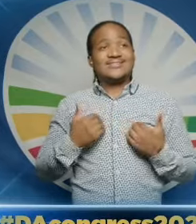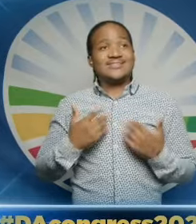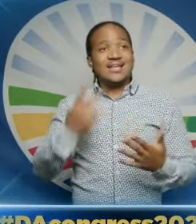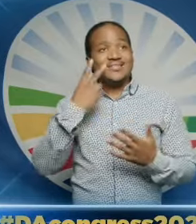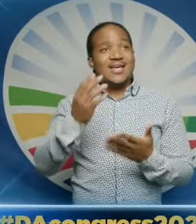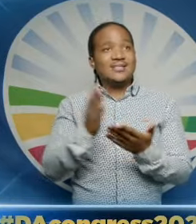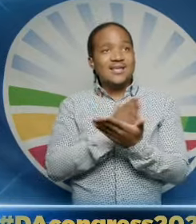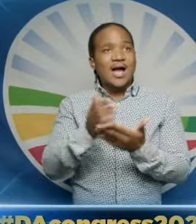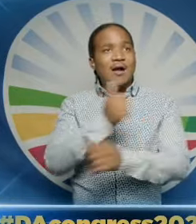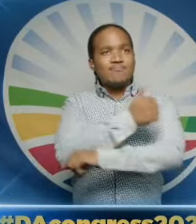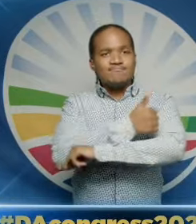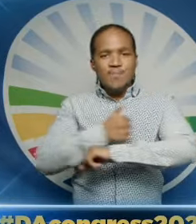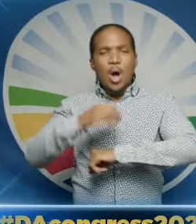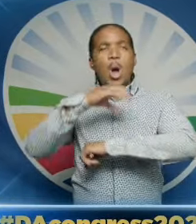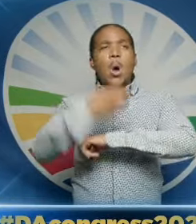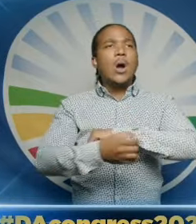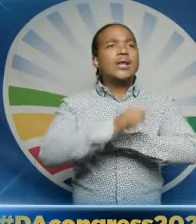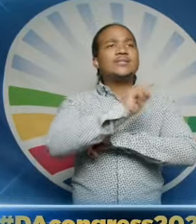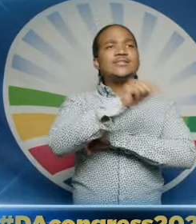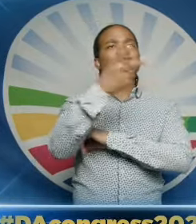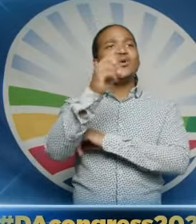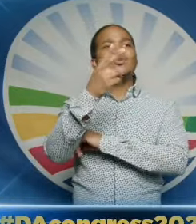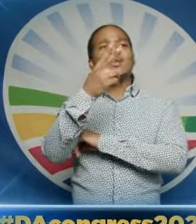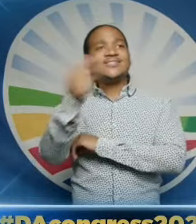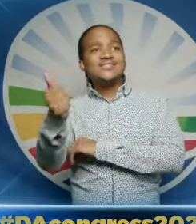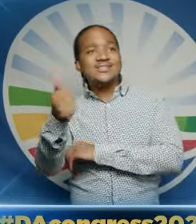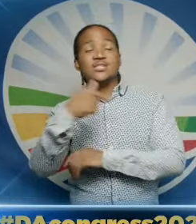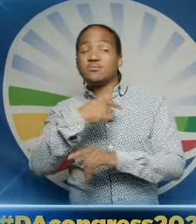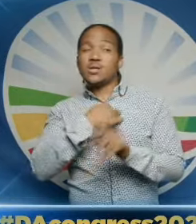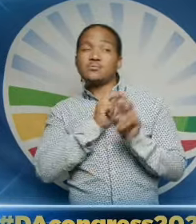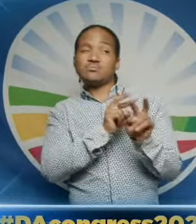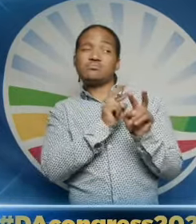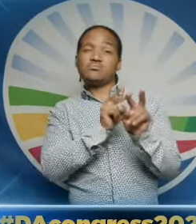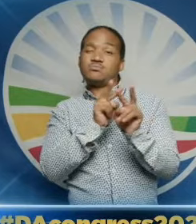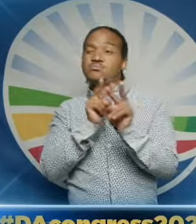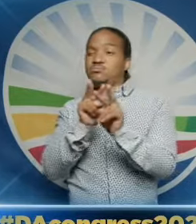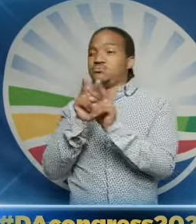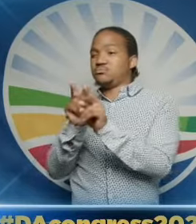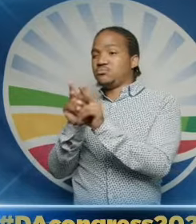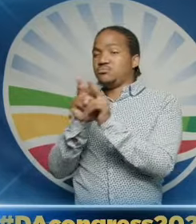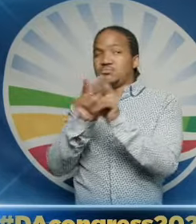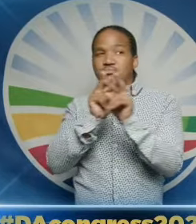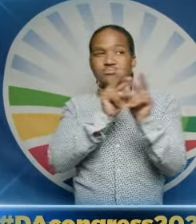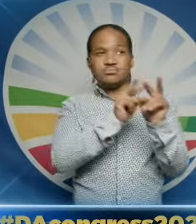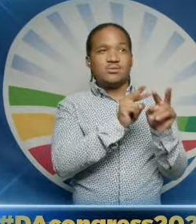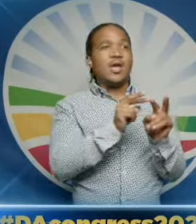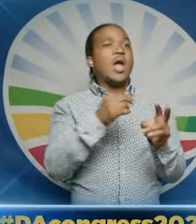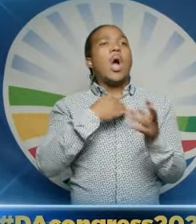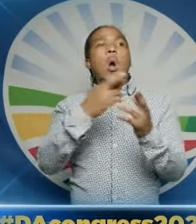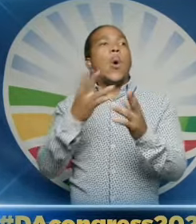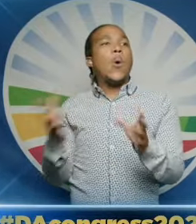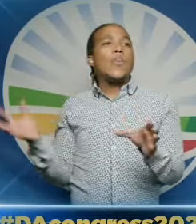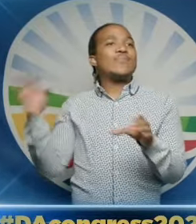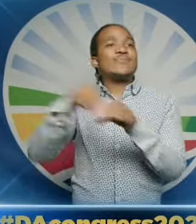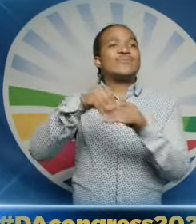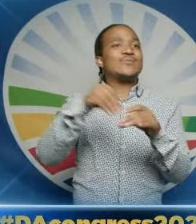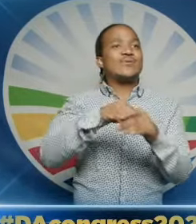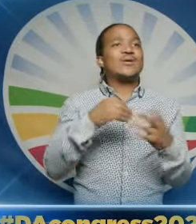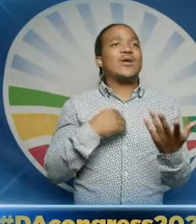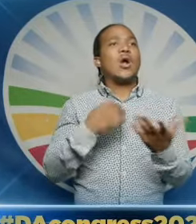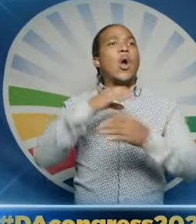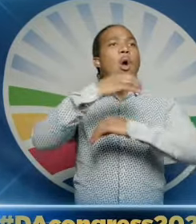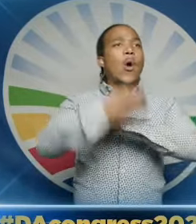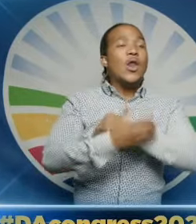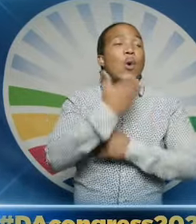some of you in our congresses. In 2026, I'm going to be looking out. Maybe we'll have 5 federal leader candidates.